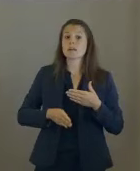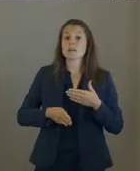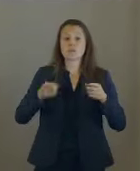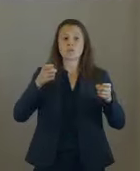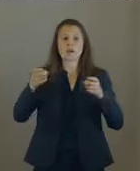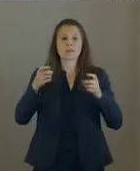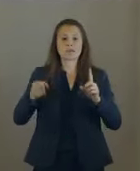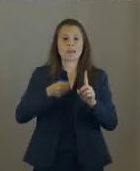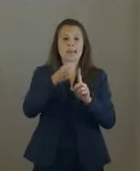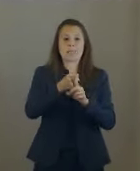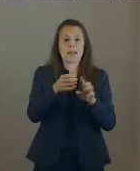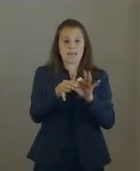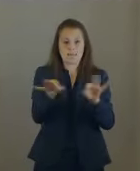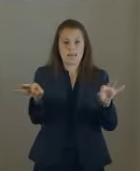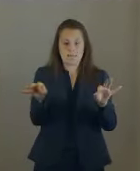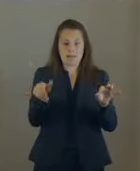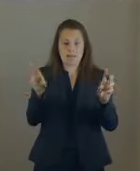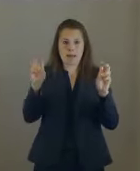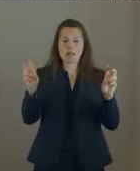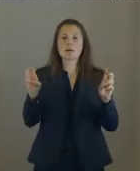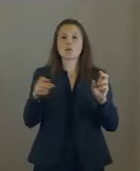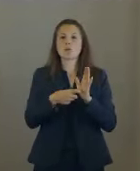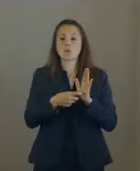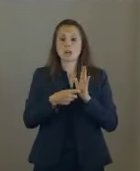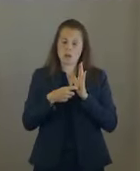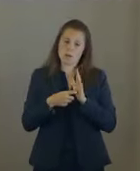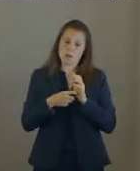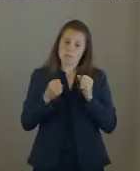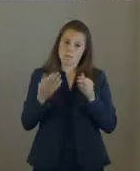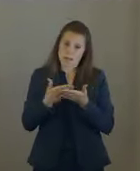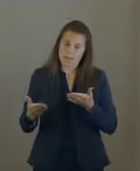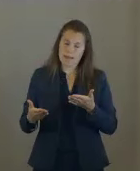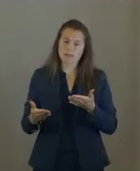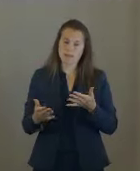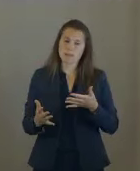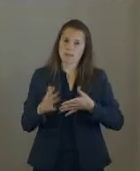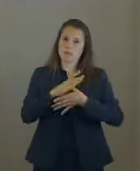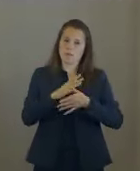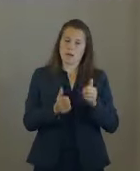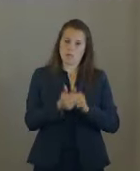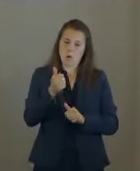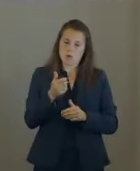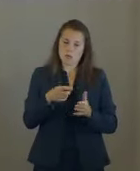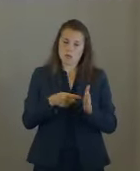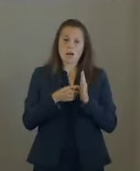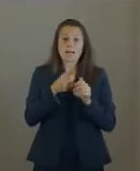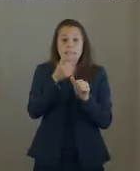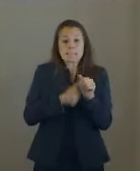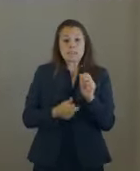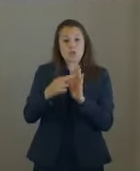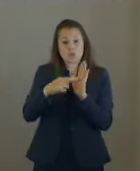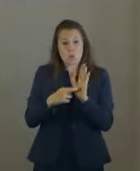statement. The regulatory impact statement requires a number of things. The primary thing that it requires is that each